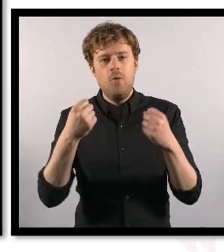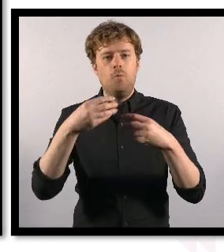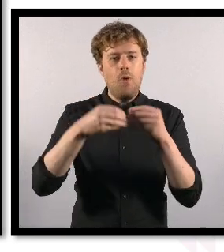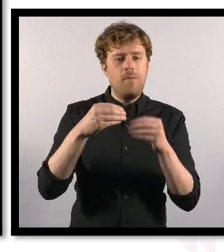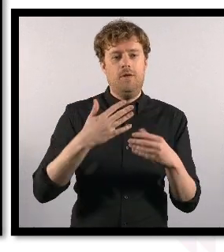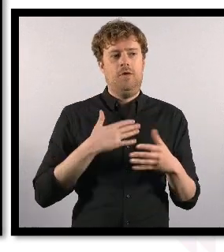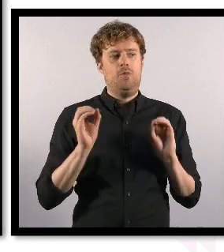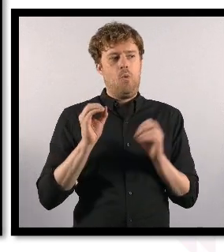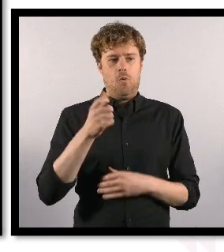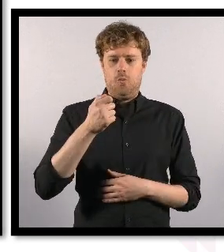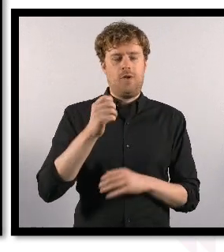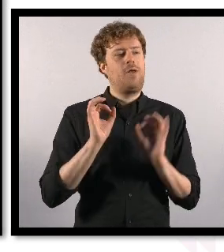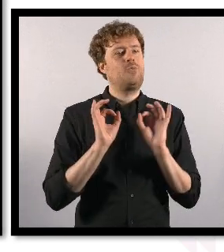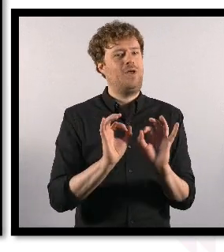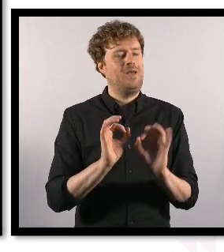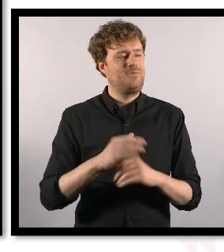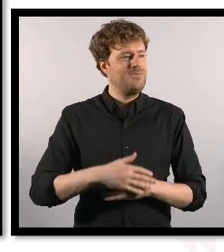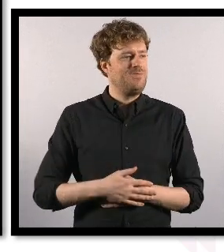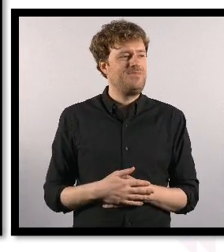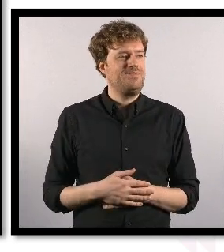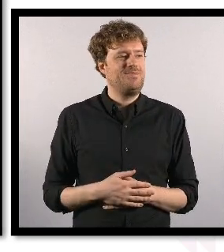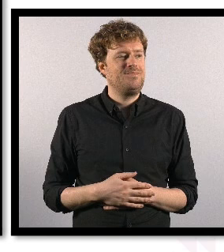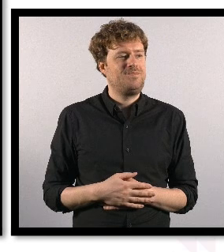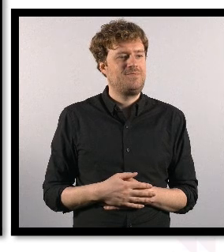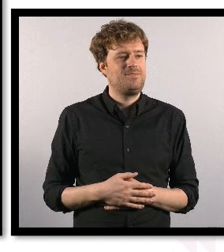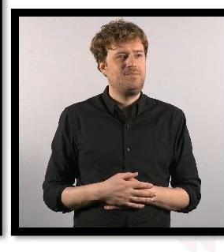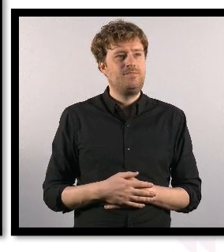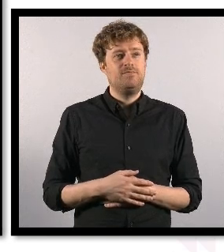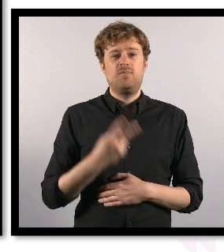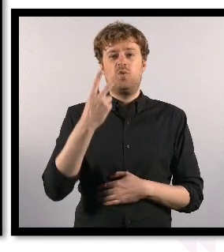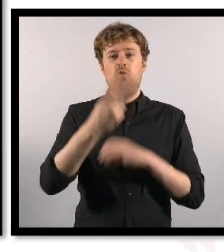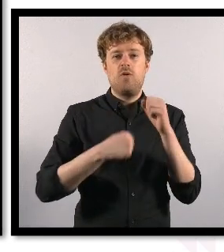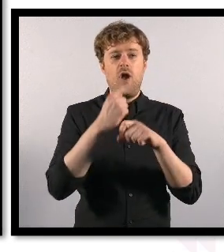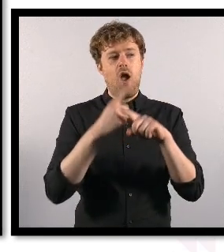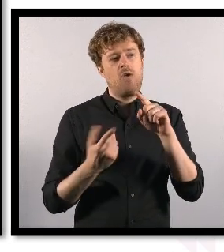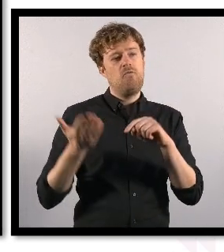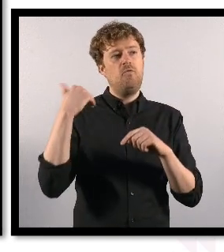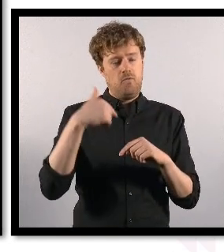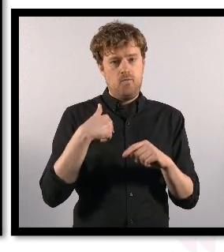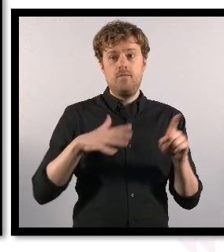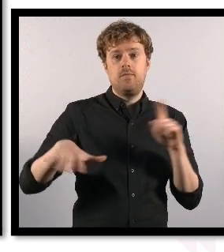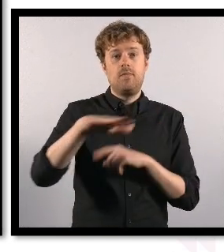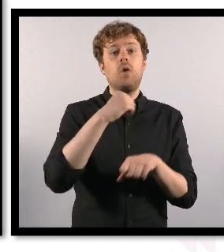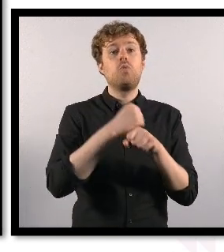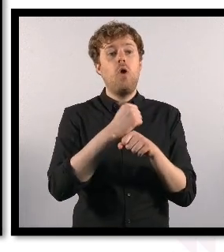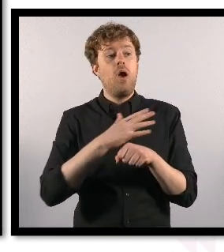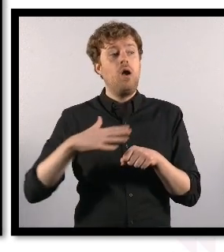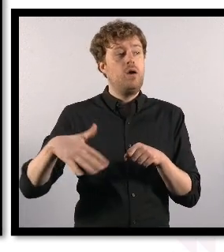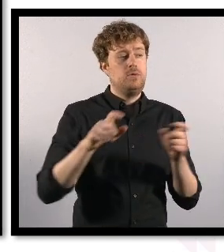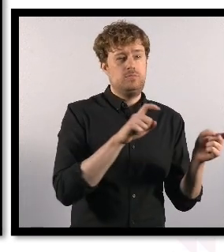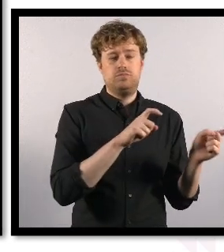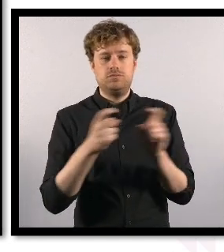every organization. Next generation models ingested more and more and more and more of humanity's knowledge and